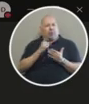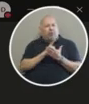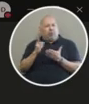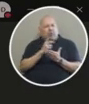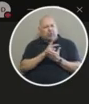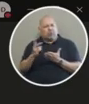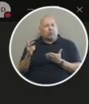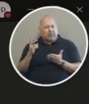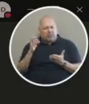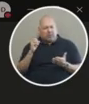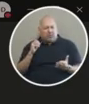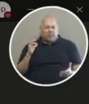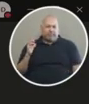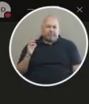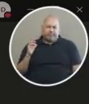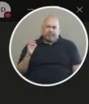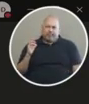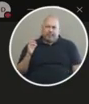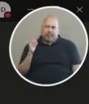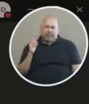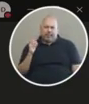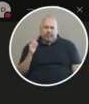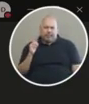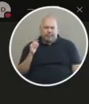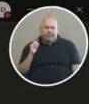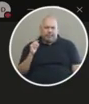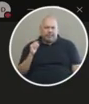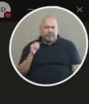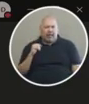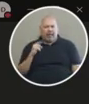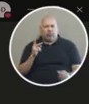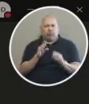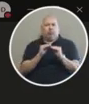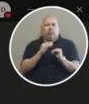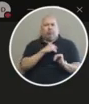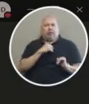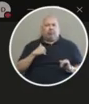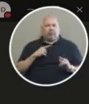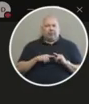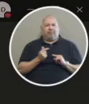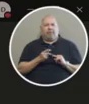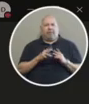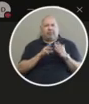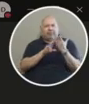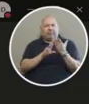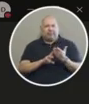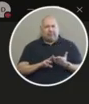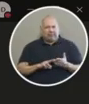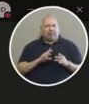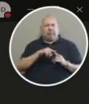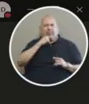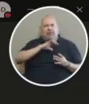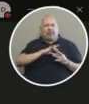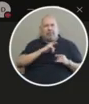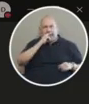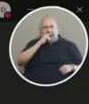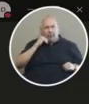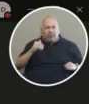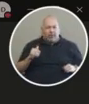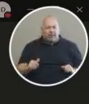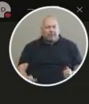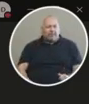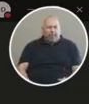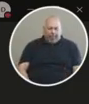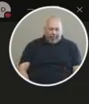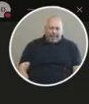2 weeks ago. Representative Schwartzman, we have 2 more council members and a number of people signed up for public comment. Can we move on? I